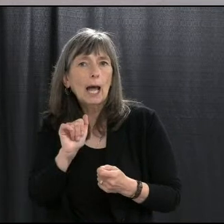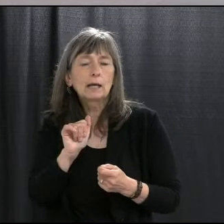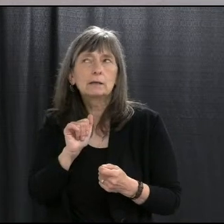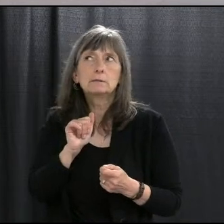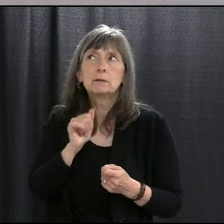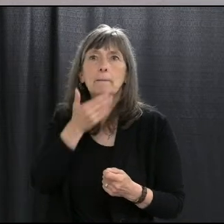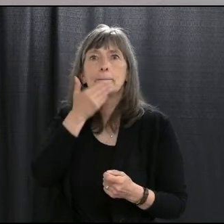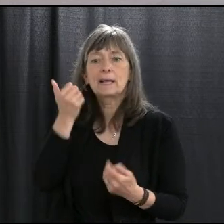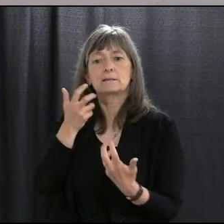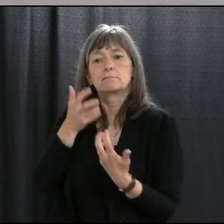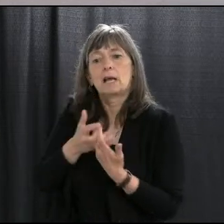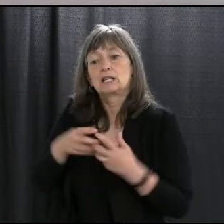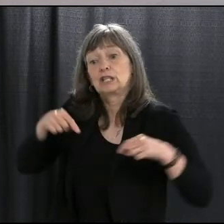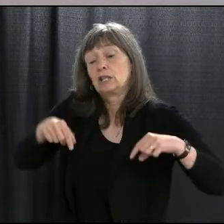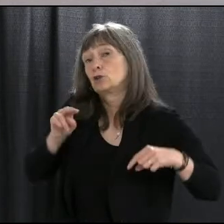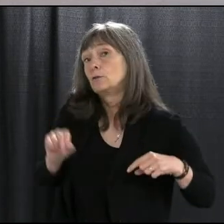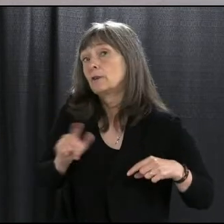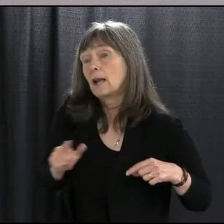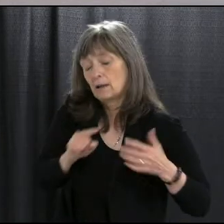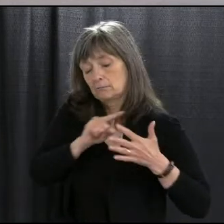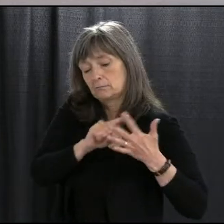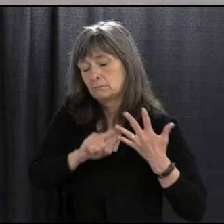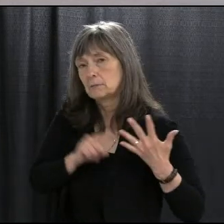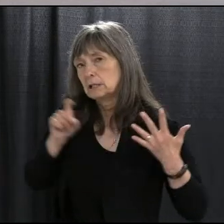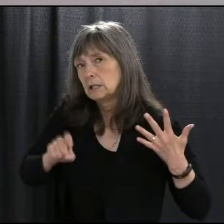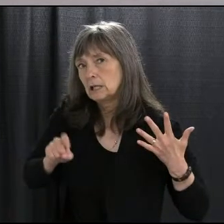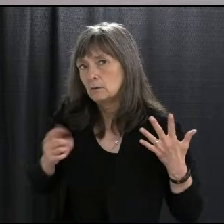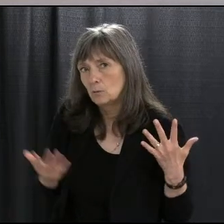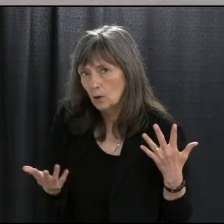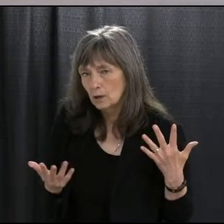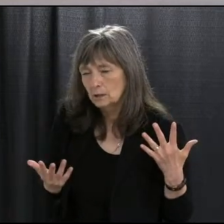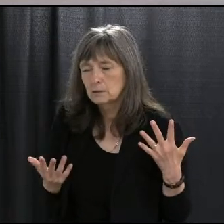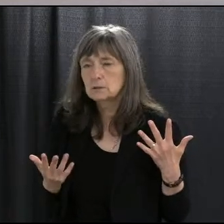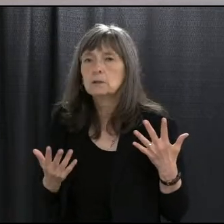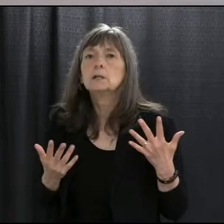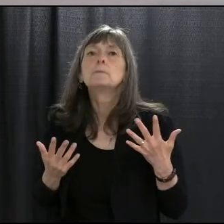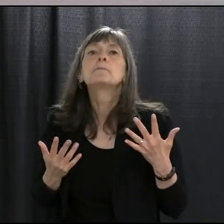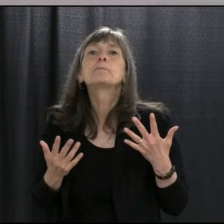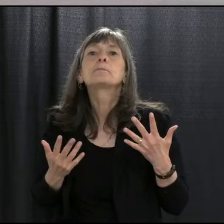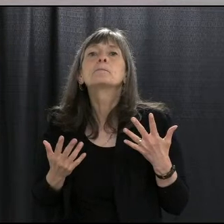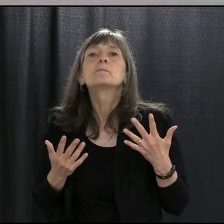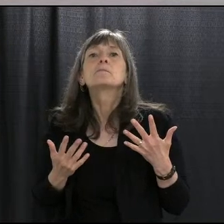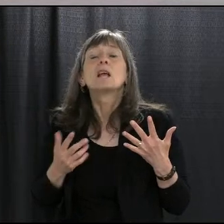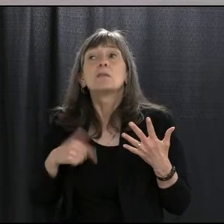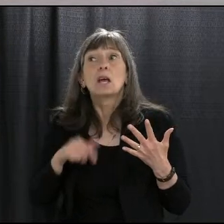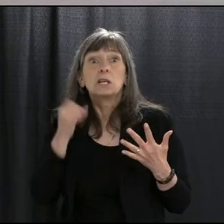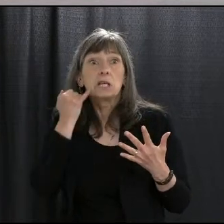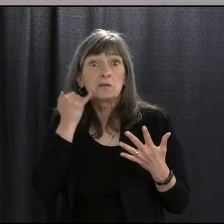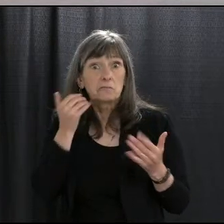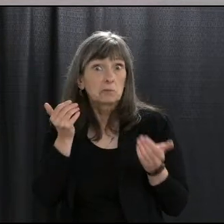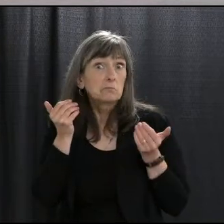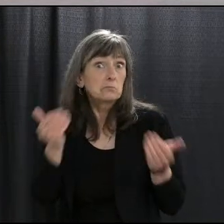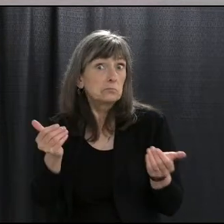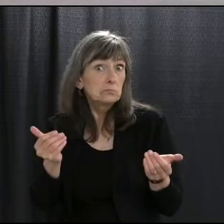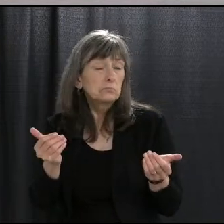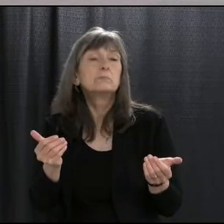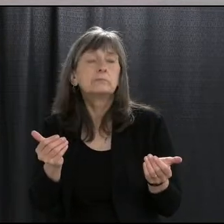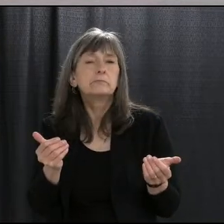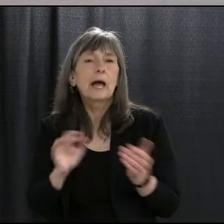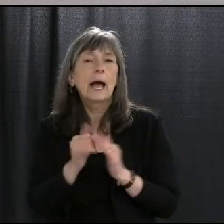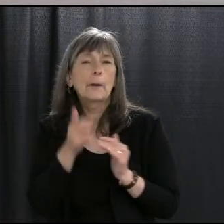in the Newfoundland and Labrador Health Services, so that we get the best use of physician assistants. We